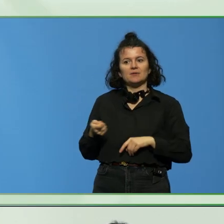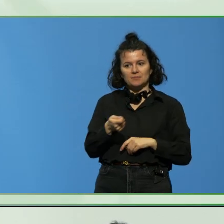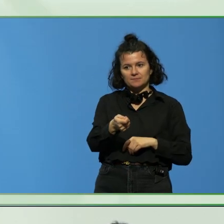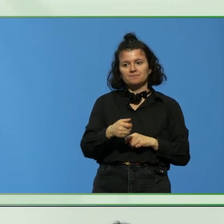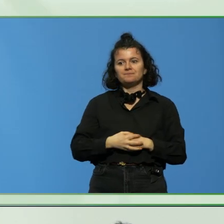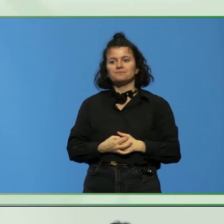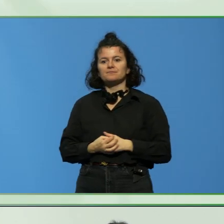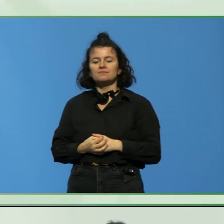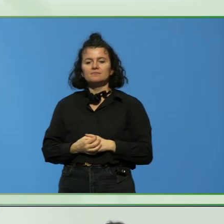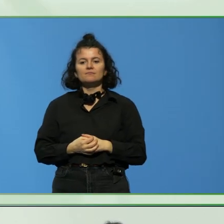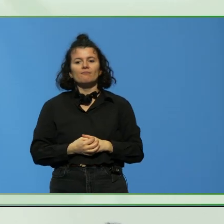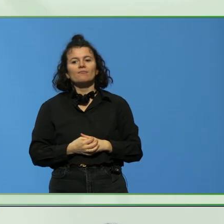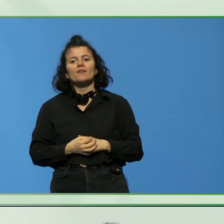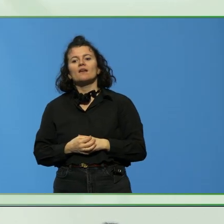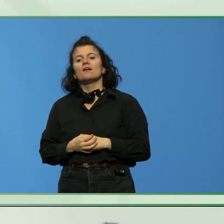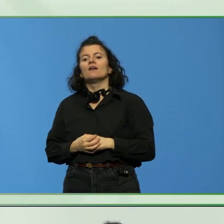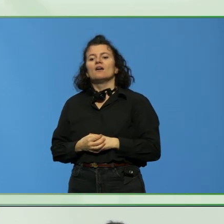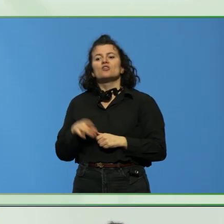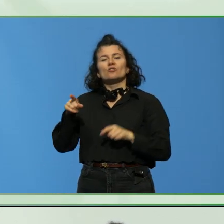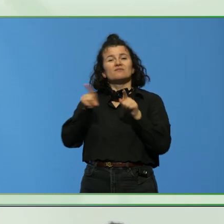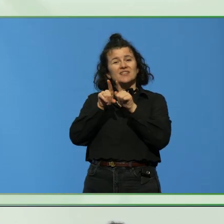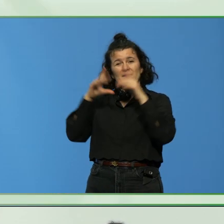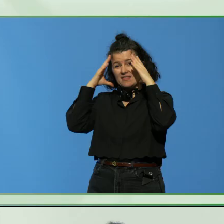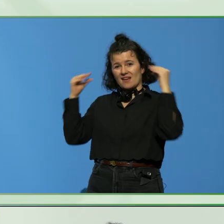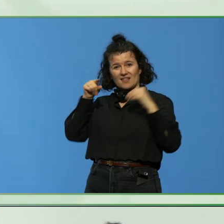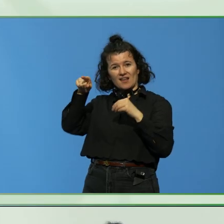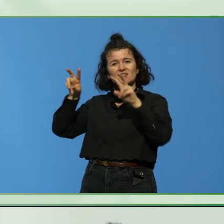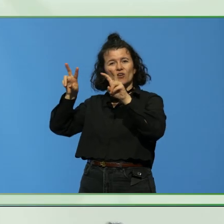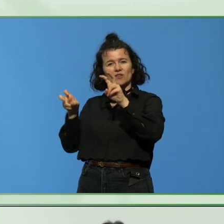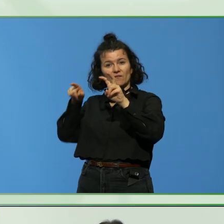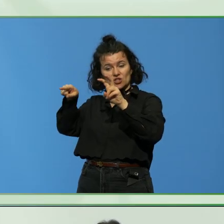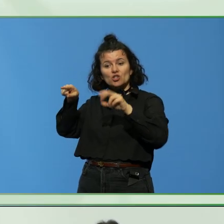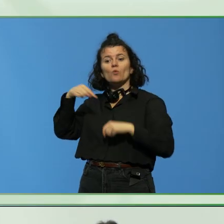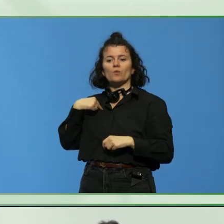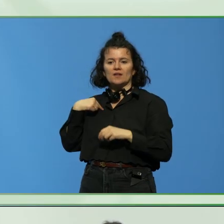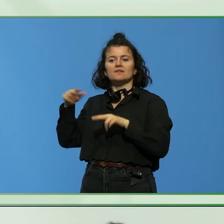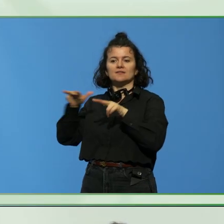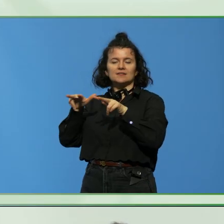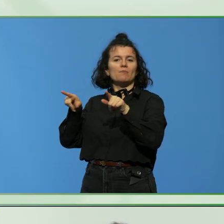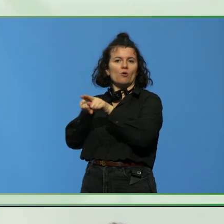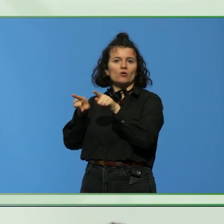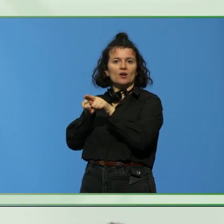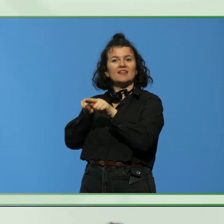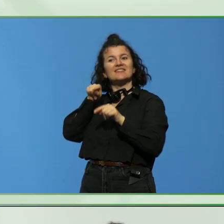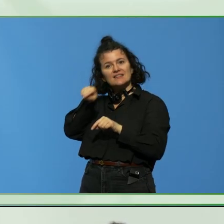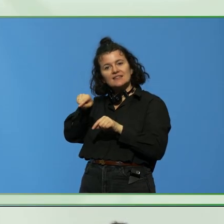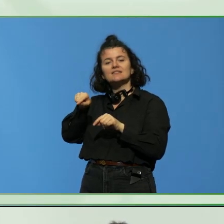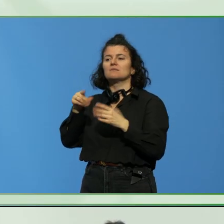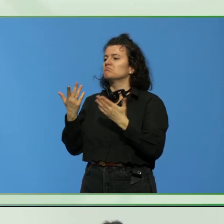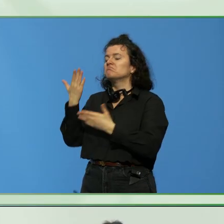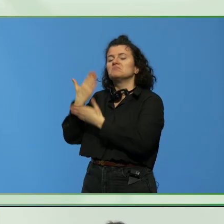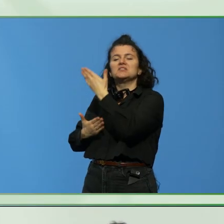enabling visitors who need care while lying down to attend events independently.